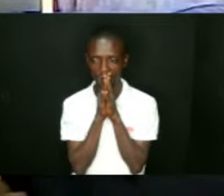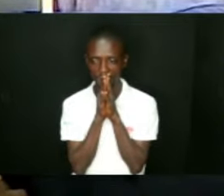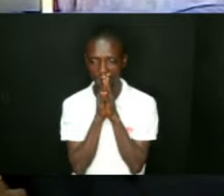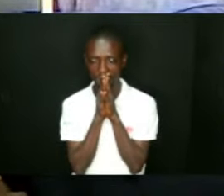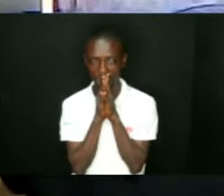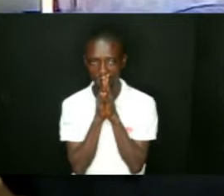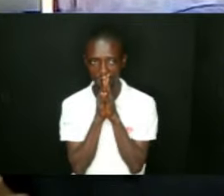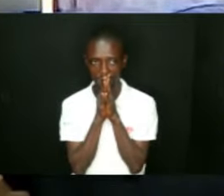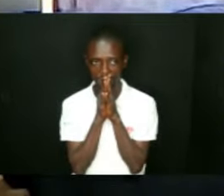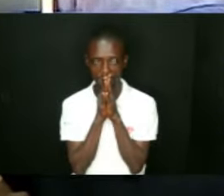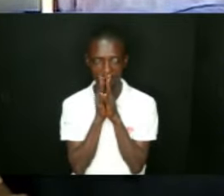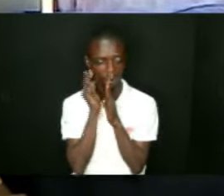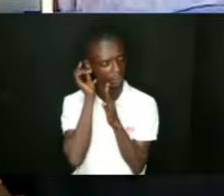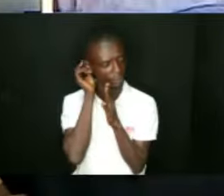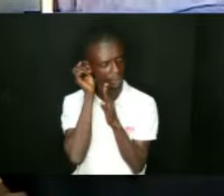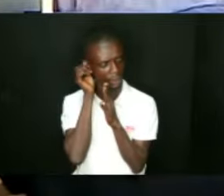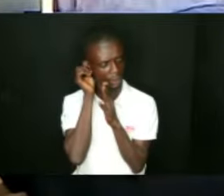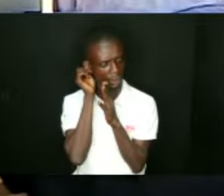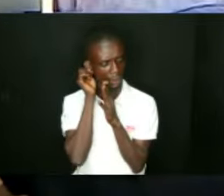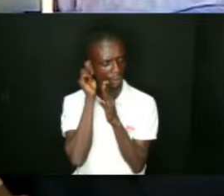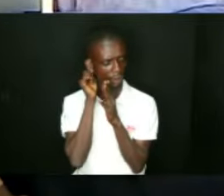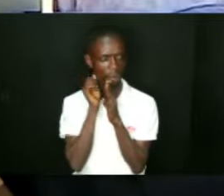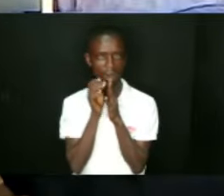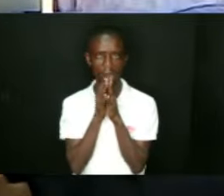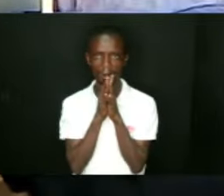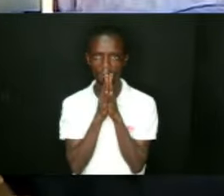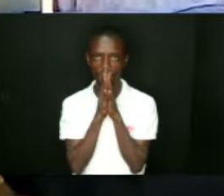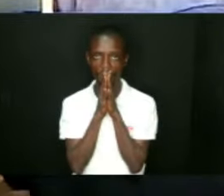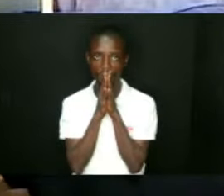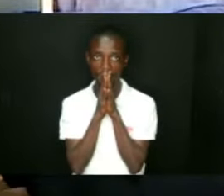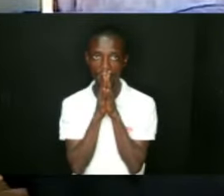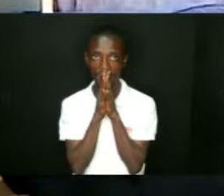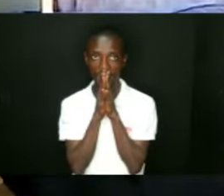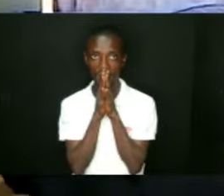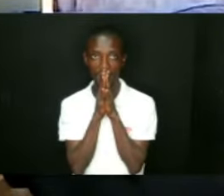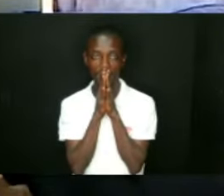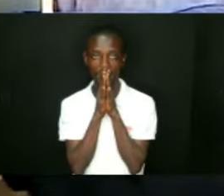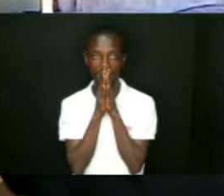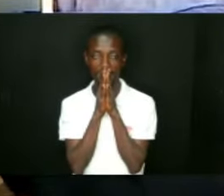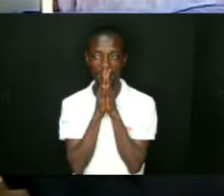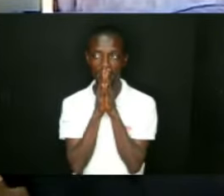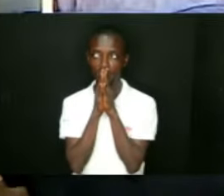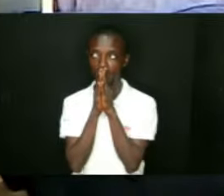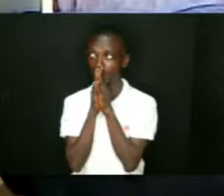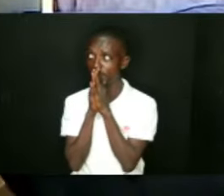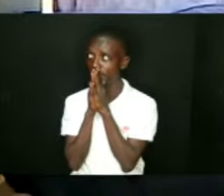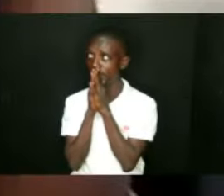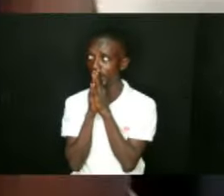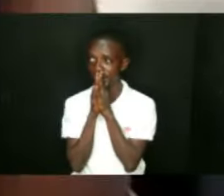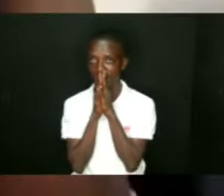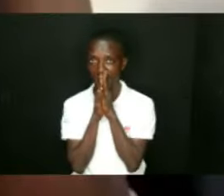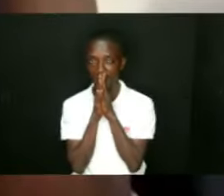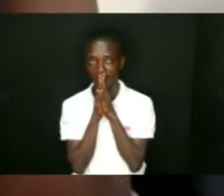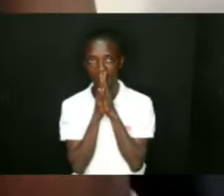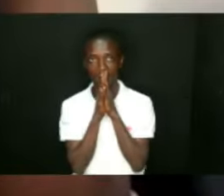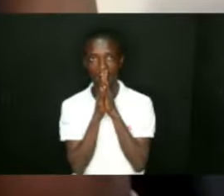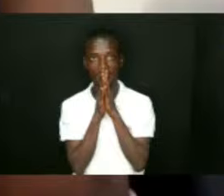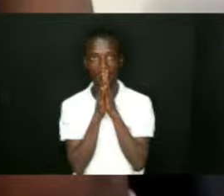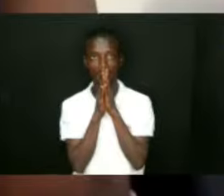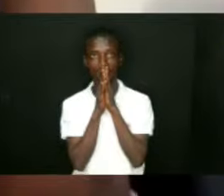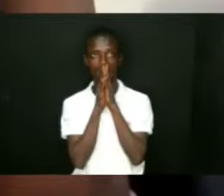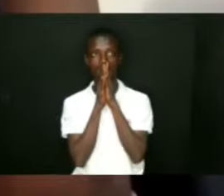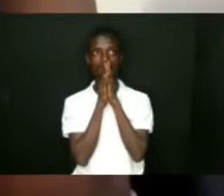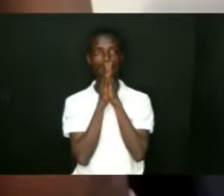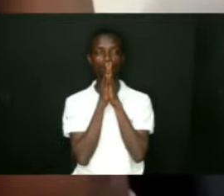over tonight's session. Have your own way, Lord. Let your grace be abundant. Our speaker, our Father, we commit into